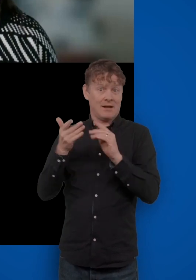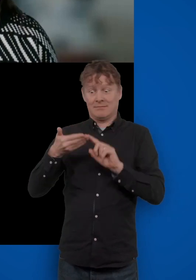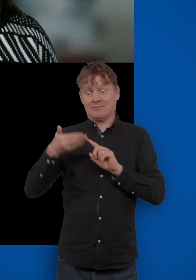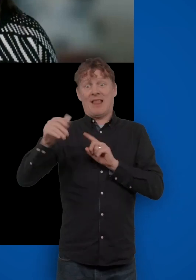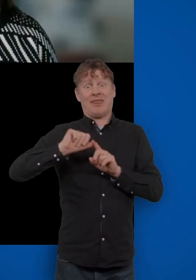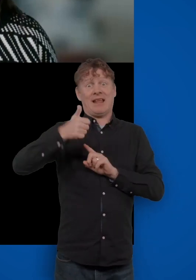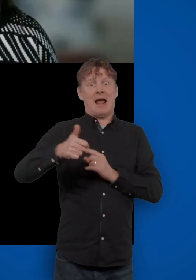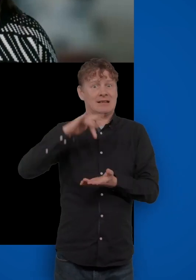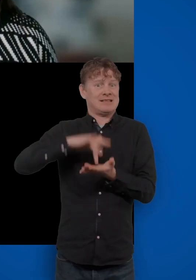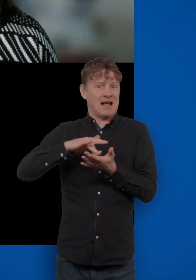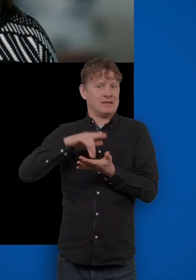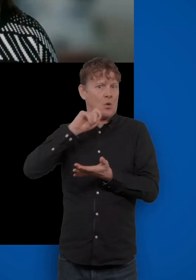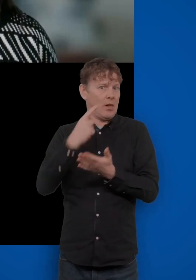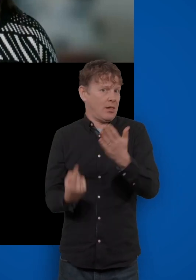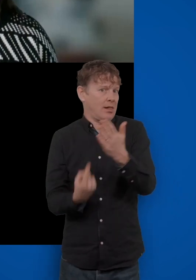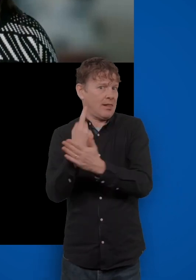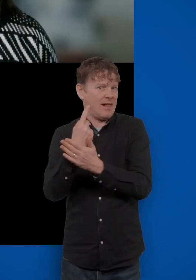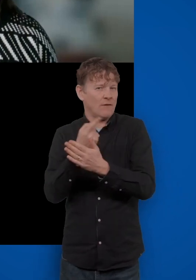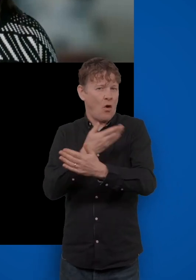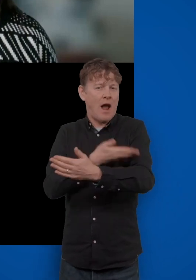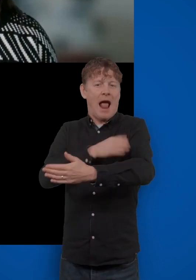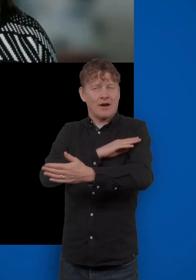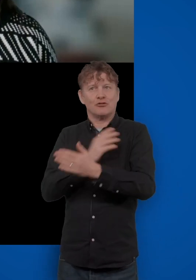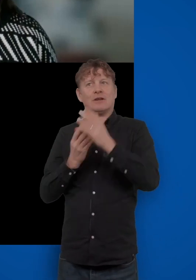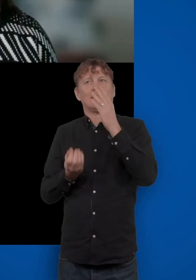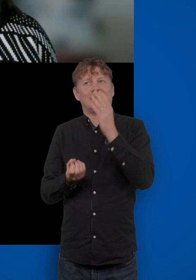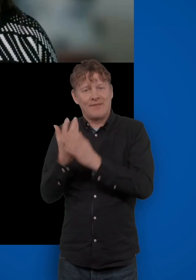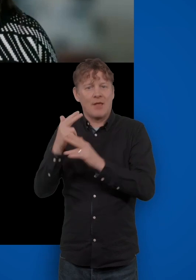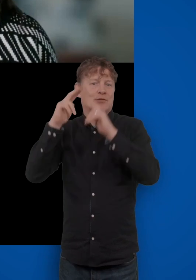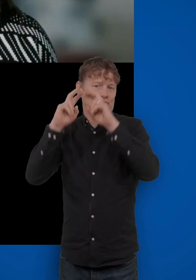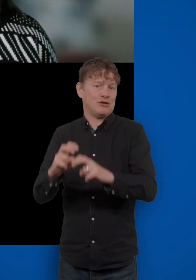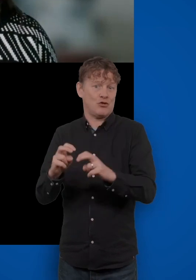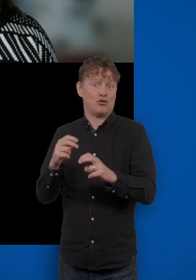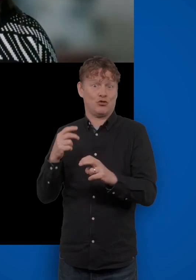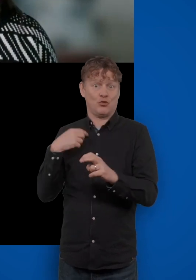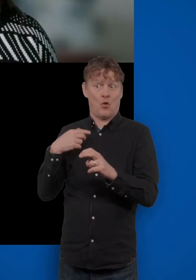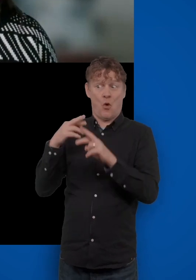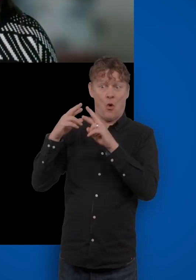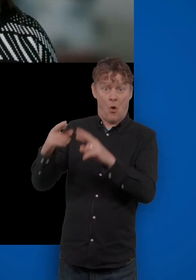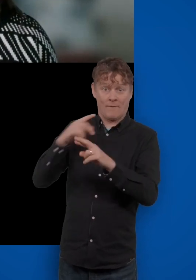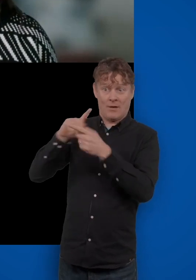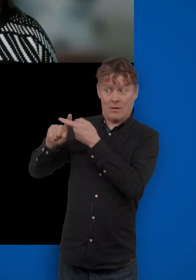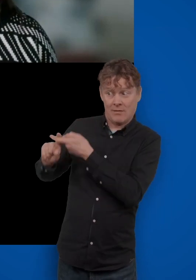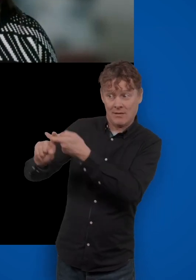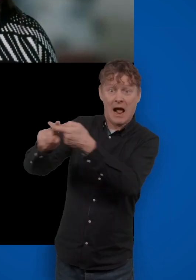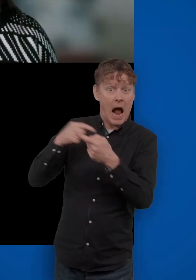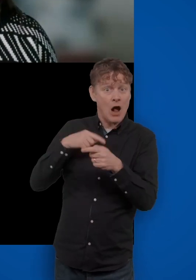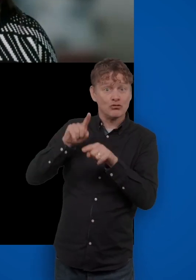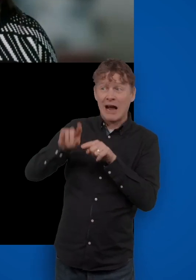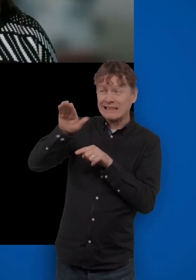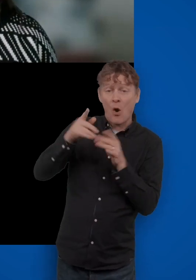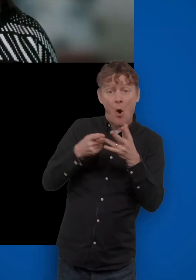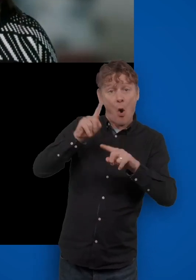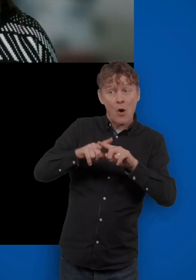to the next centre that is coming out to work on energy demand research. But unless, and I did try to get it